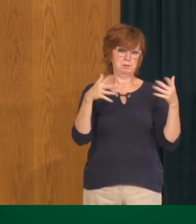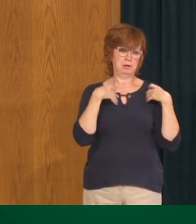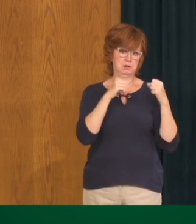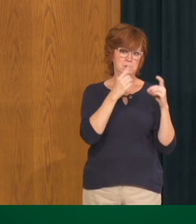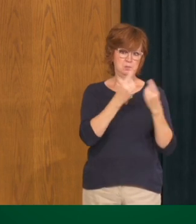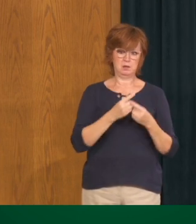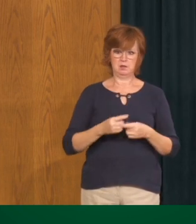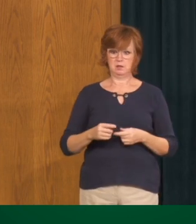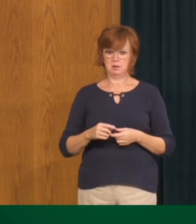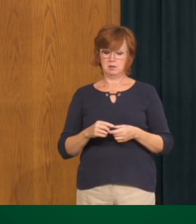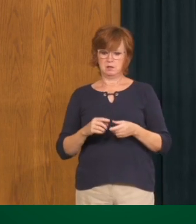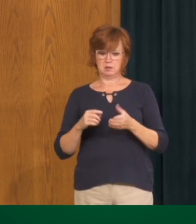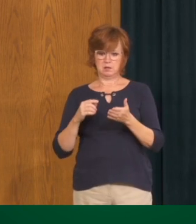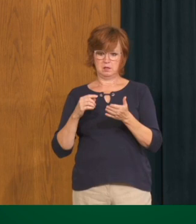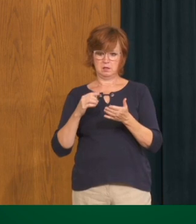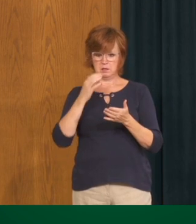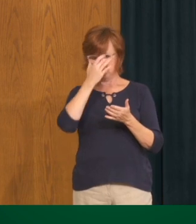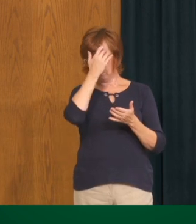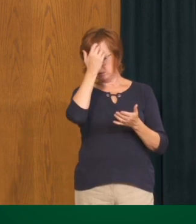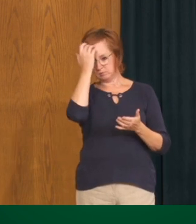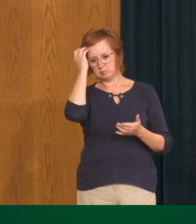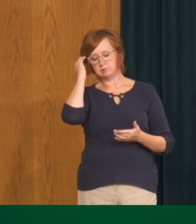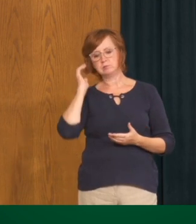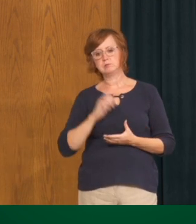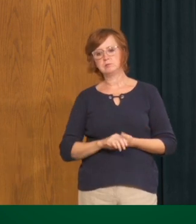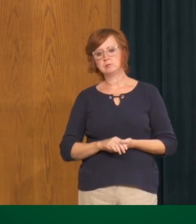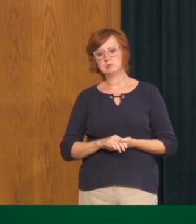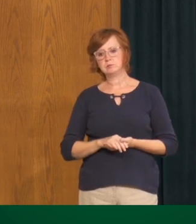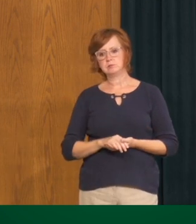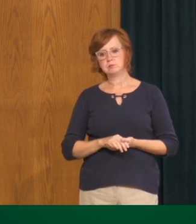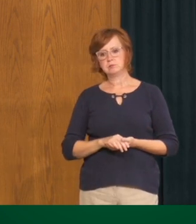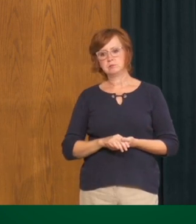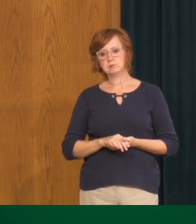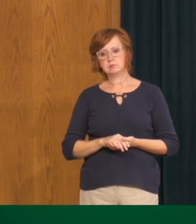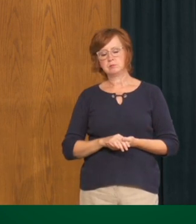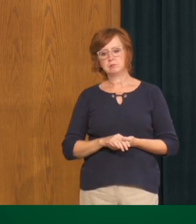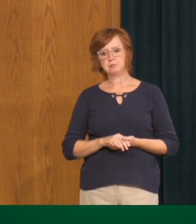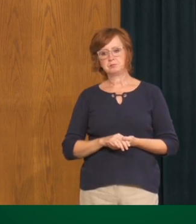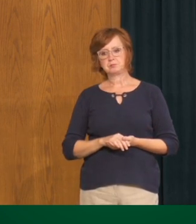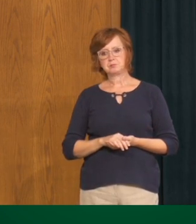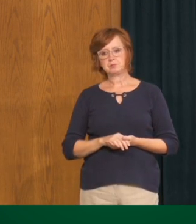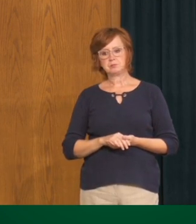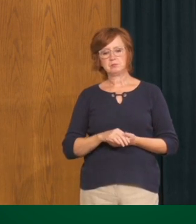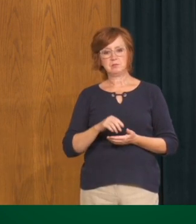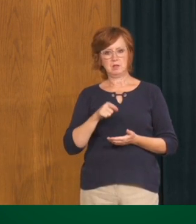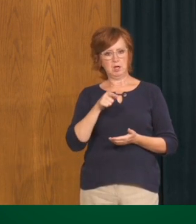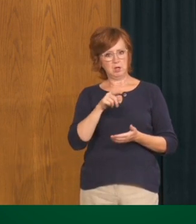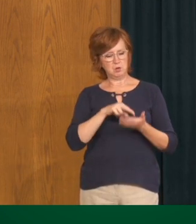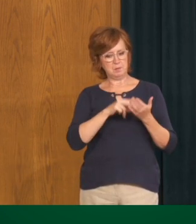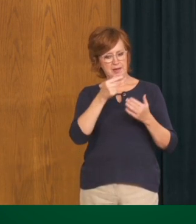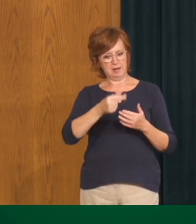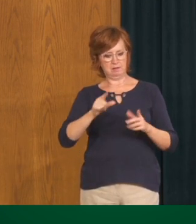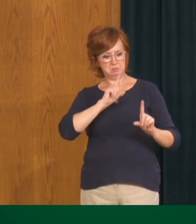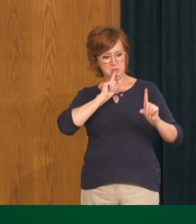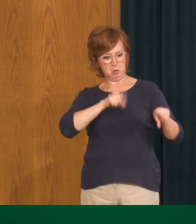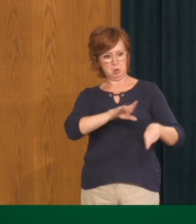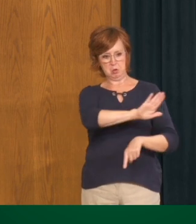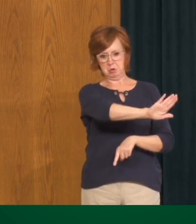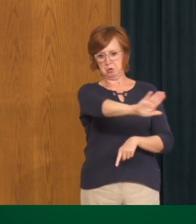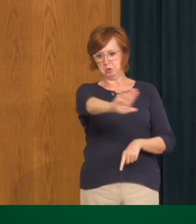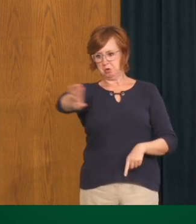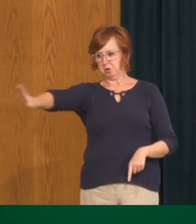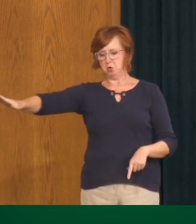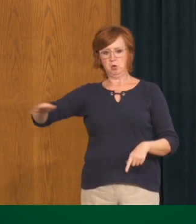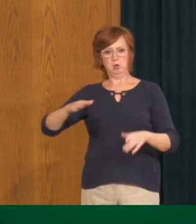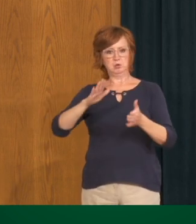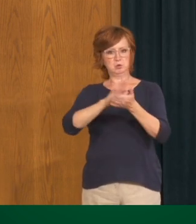is doing is really leaving all the decisions to be made at the school division level, and instead of maybe saying mandatory masks